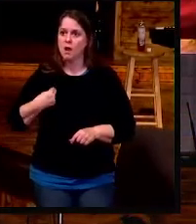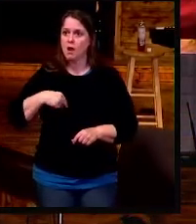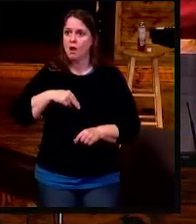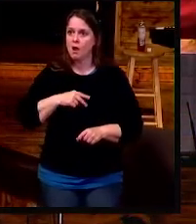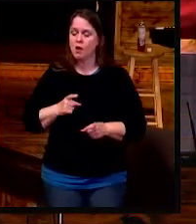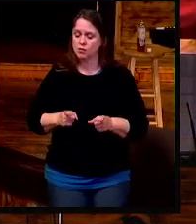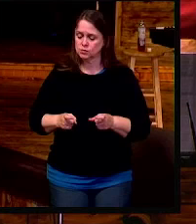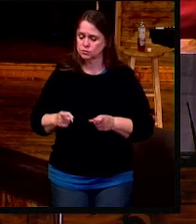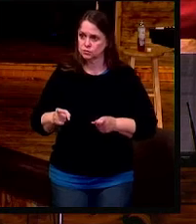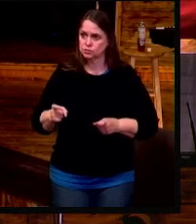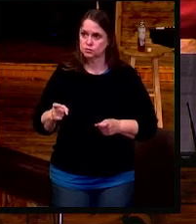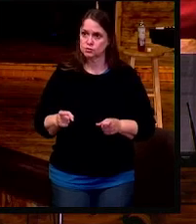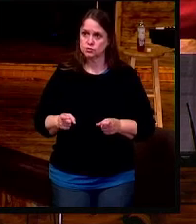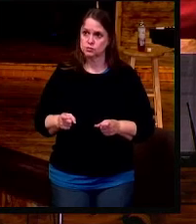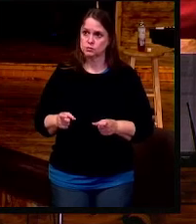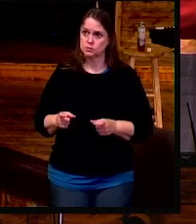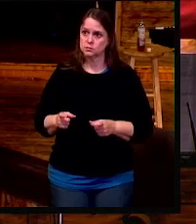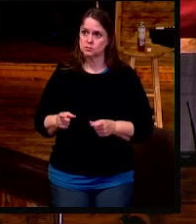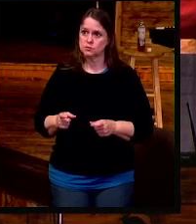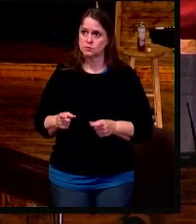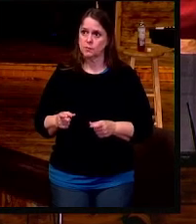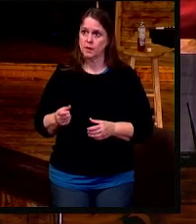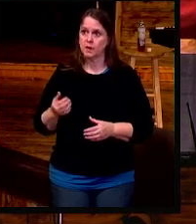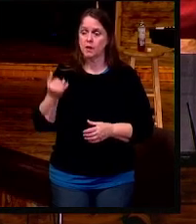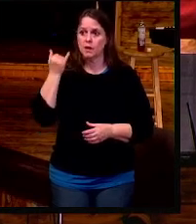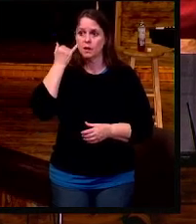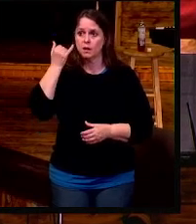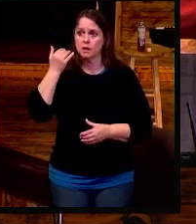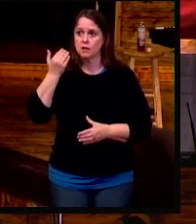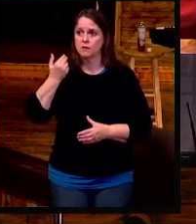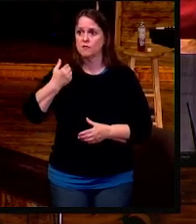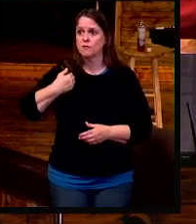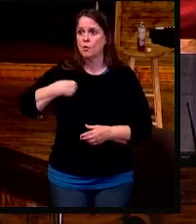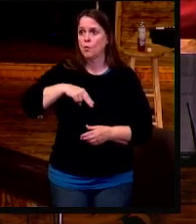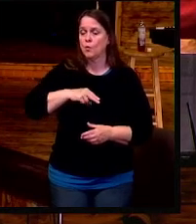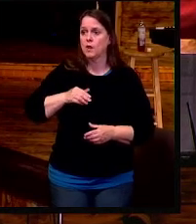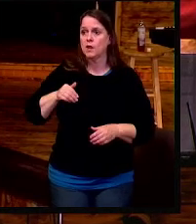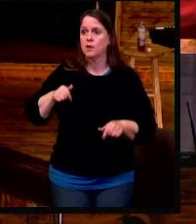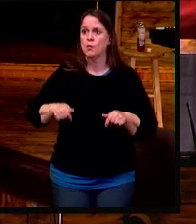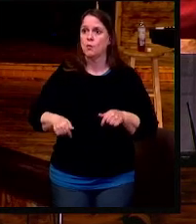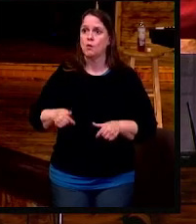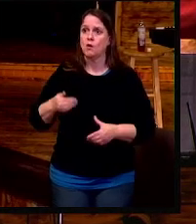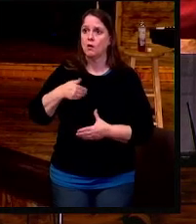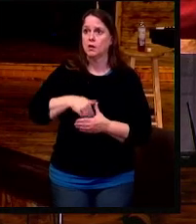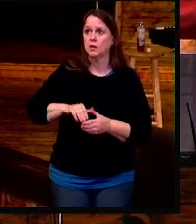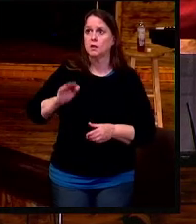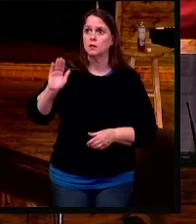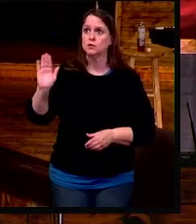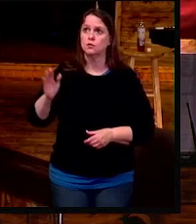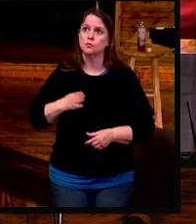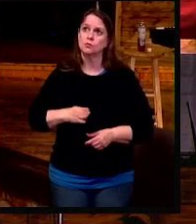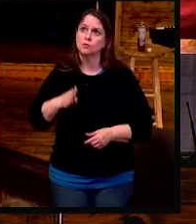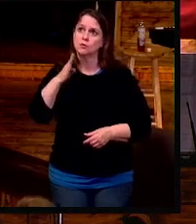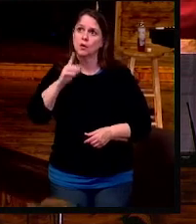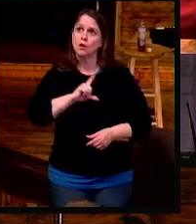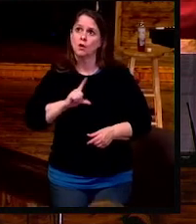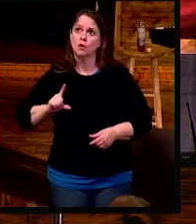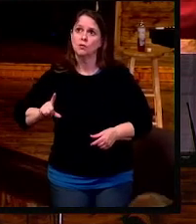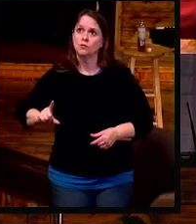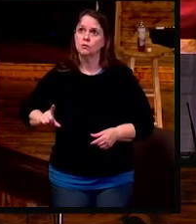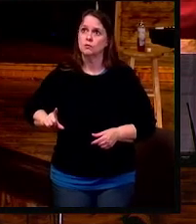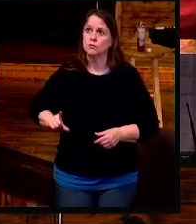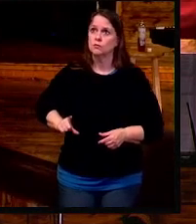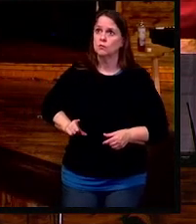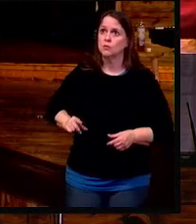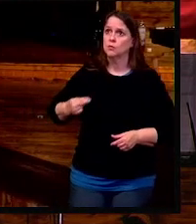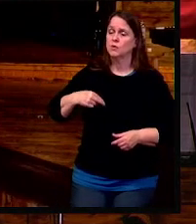just, because if we're walking in you, that forgiveness reigns. So Lord, we just ask that you watch